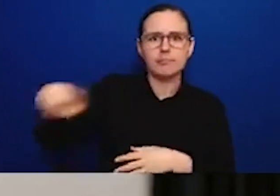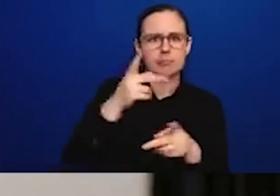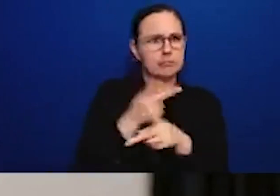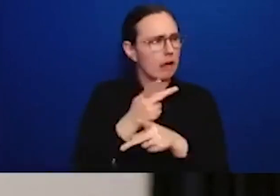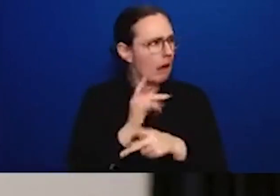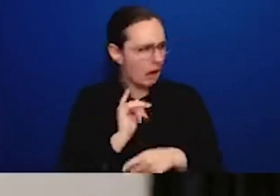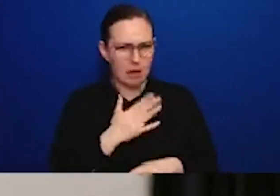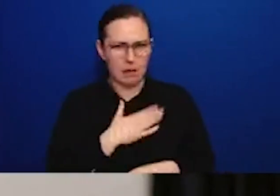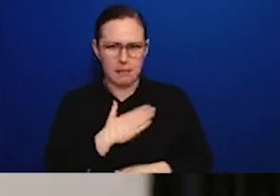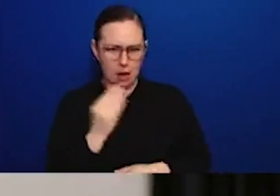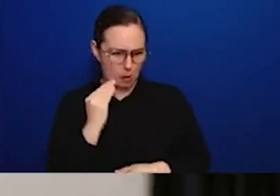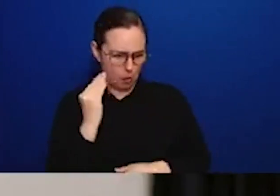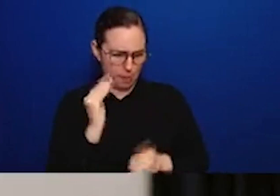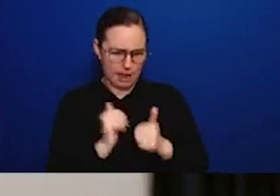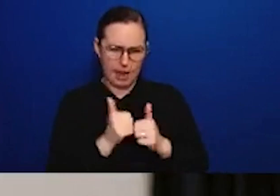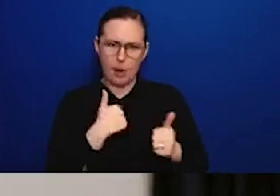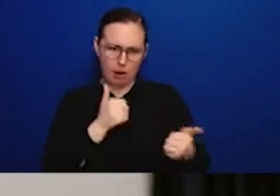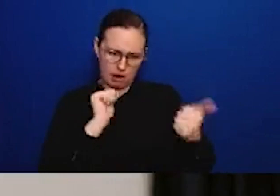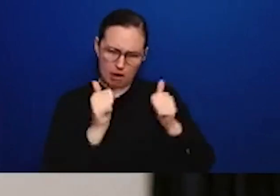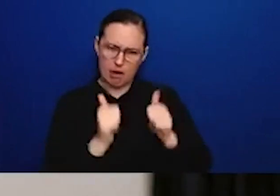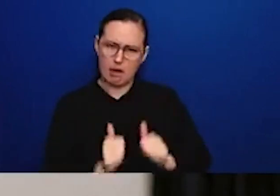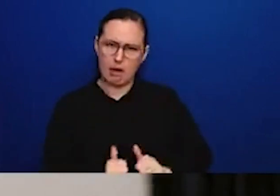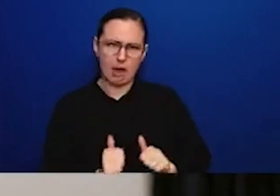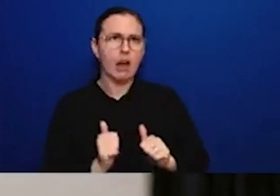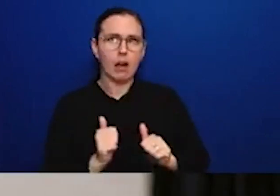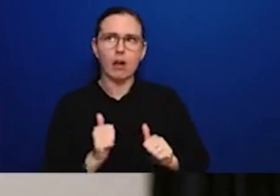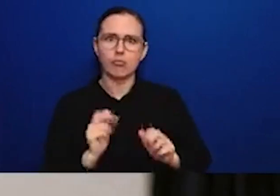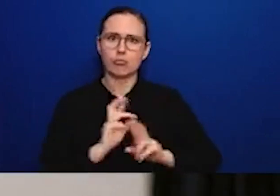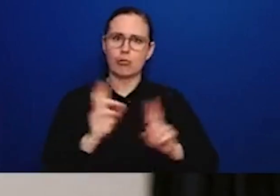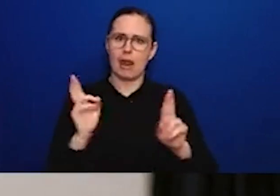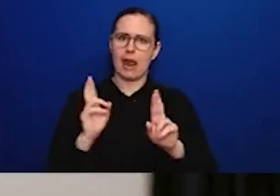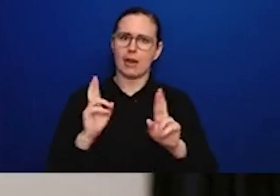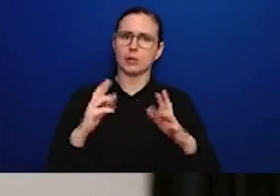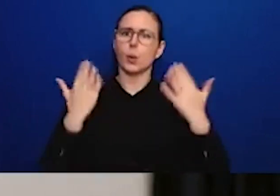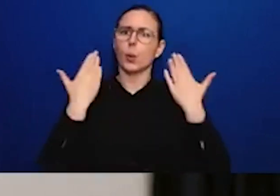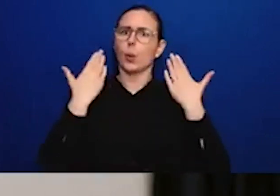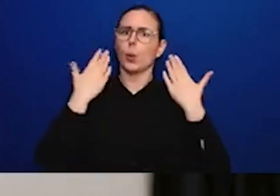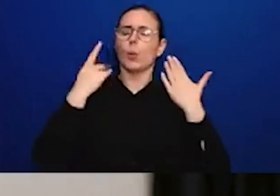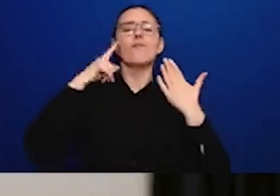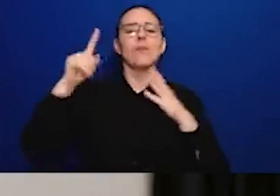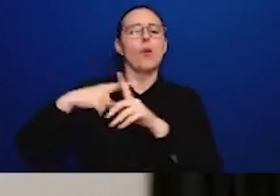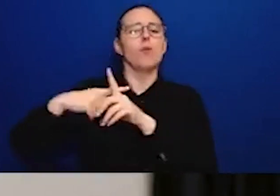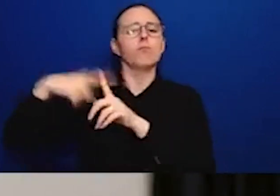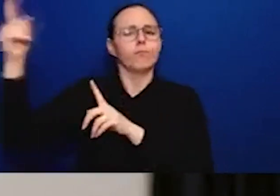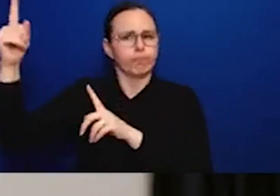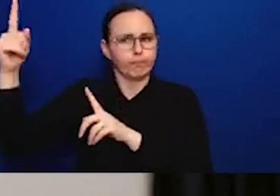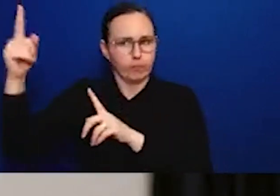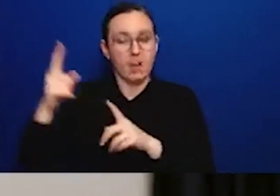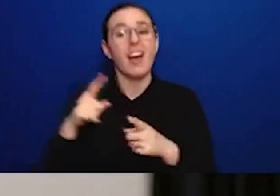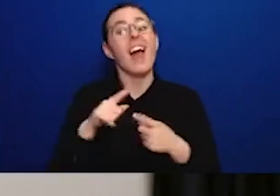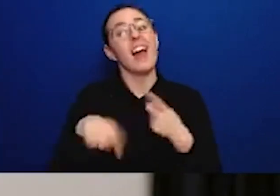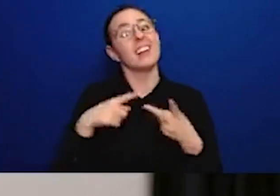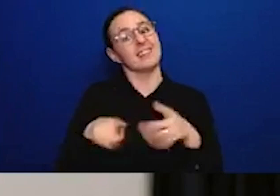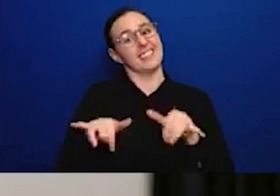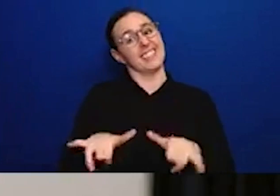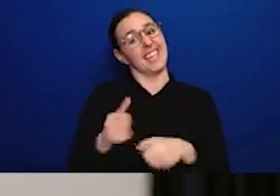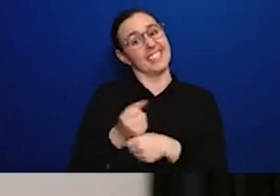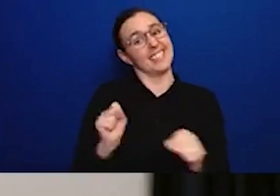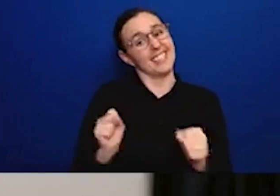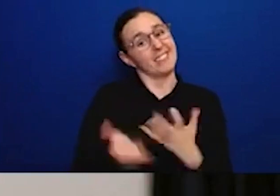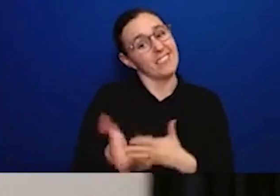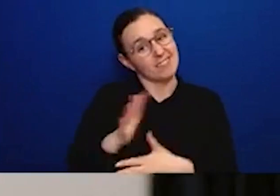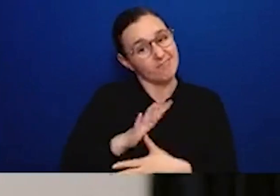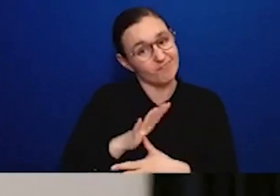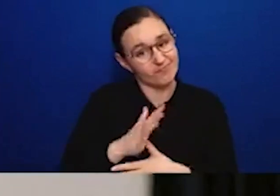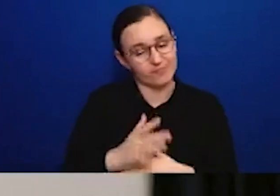cope and stay safe when temperatures rise. This guide is available in multiple languages and was created in partnership with the BC Centre